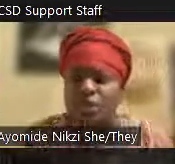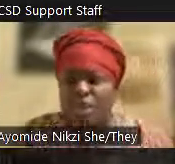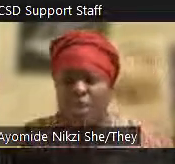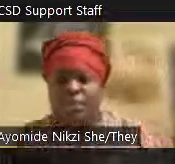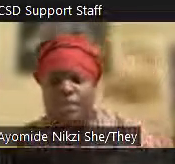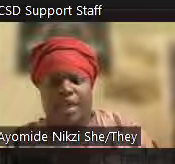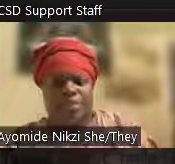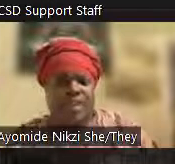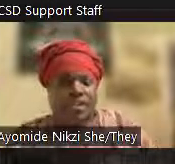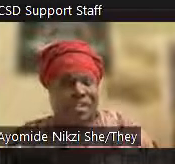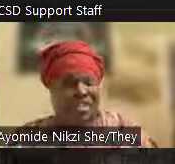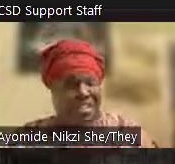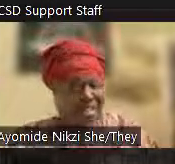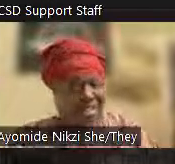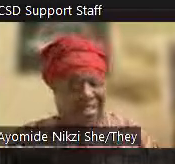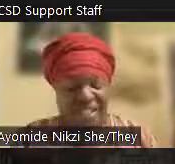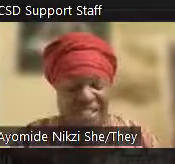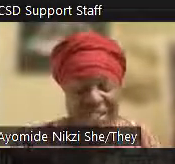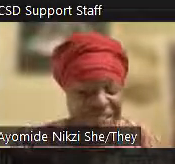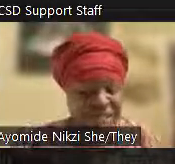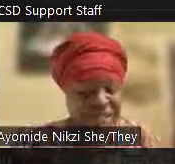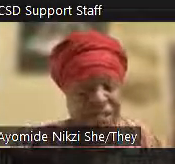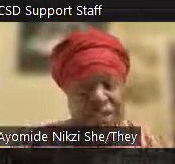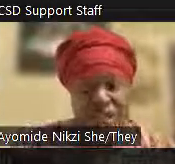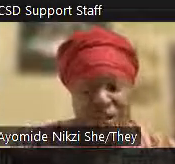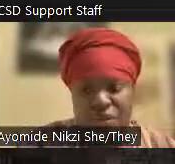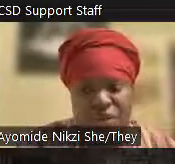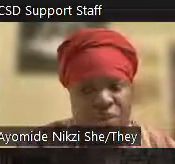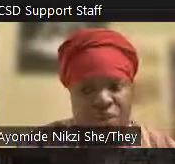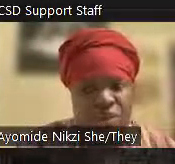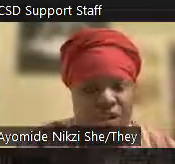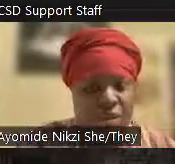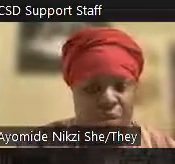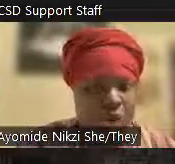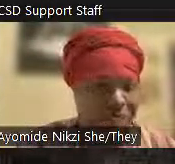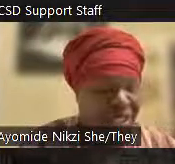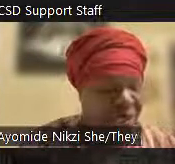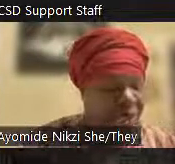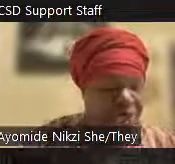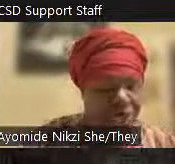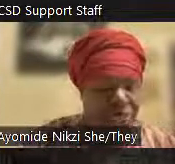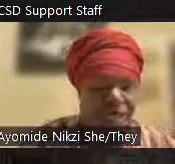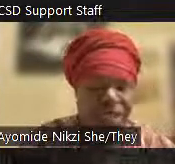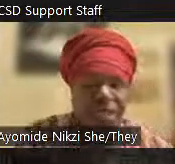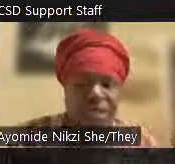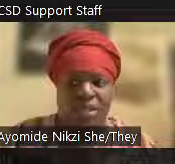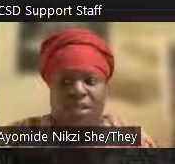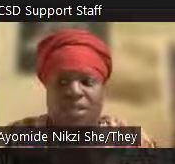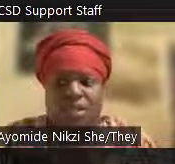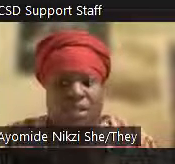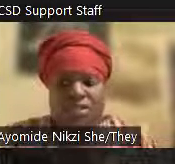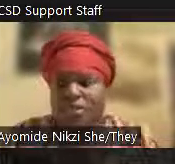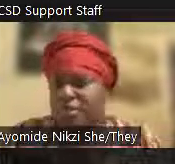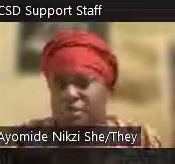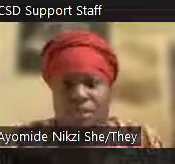So can I add, is there a consensus initially? Is there any more things people want to address